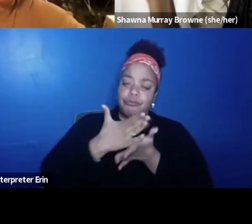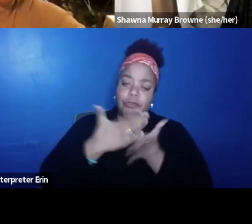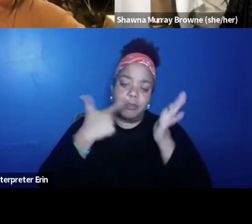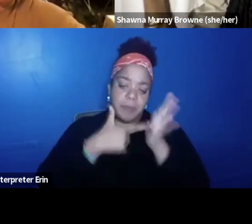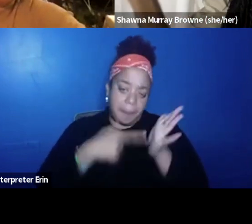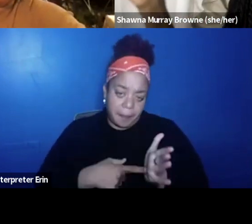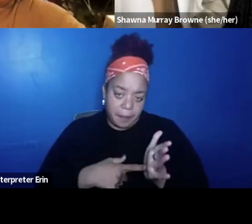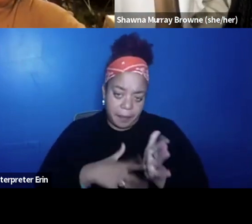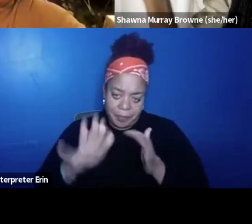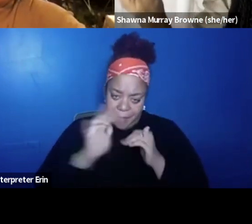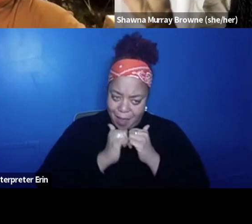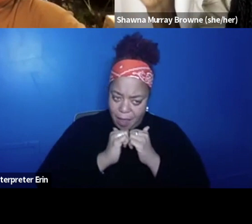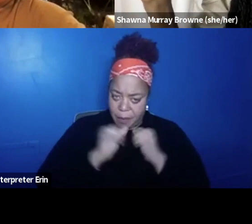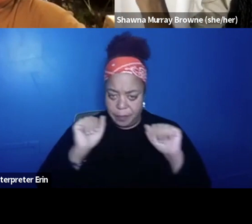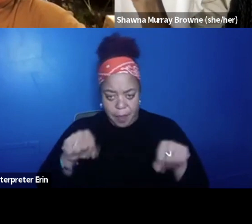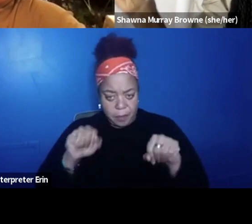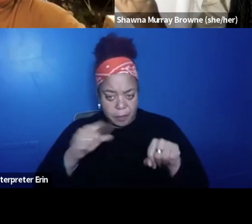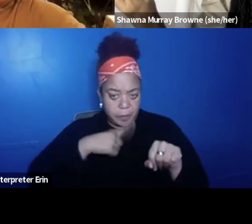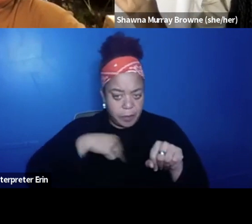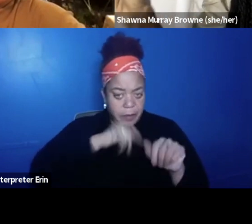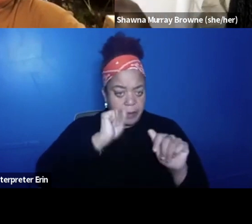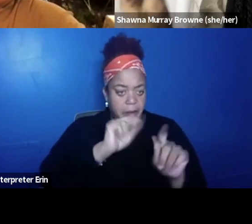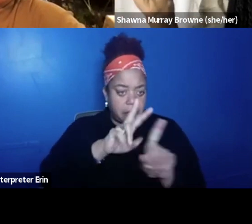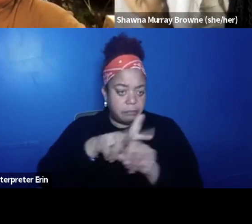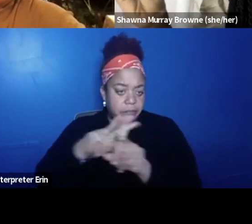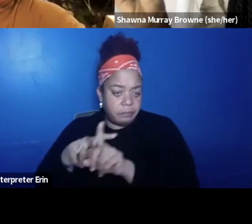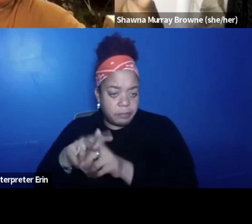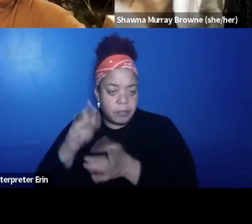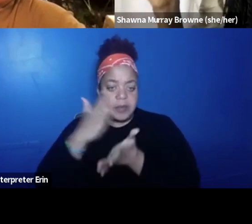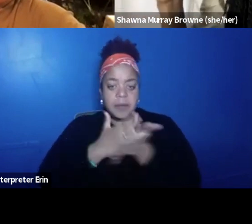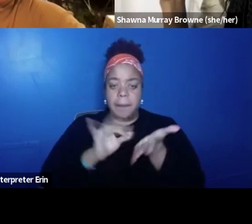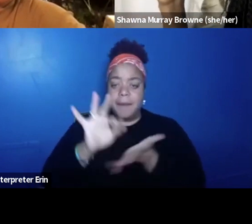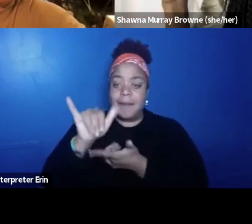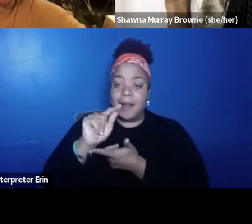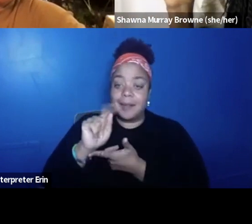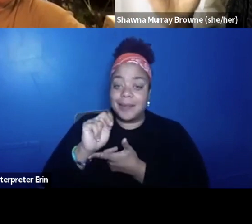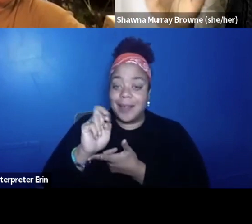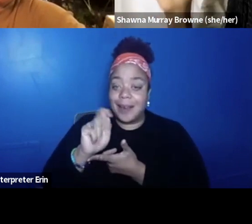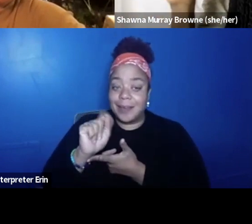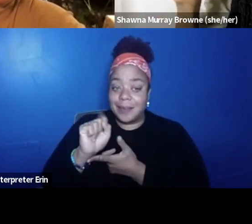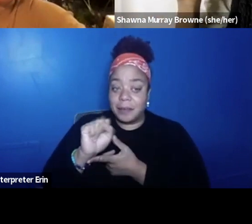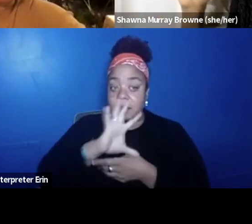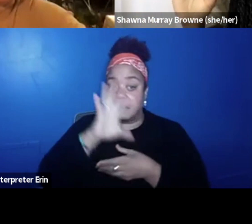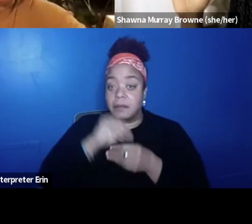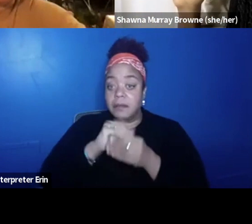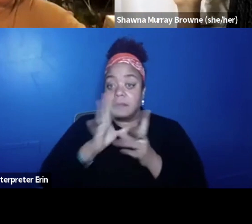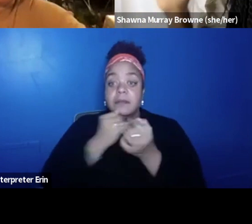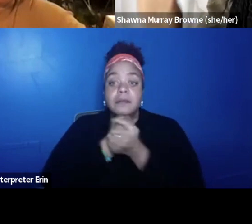of the tenets of liberation-focused healing, a framework that I have created